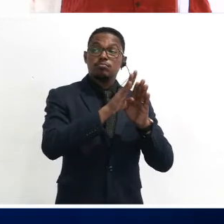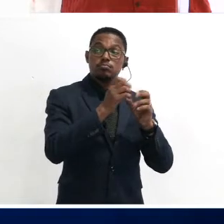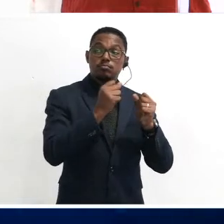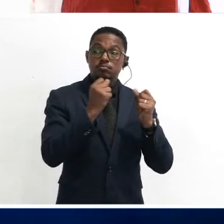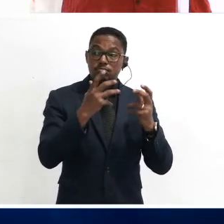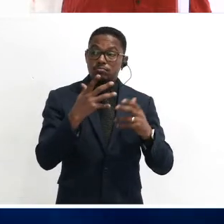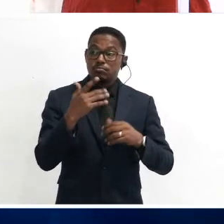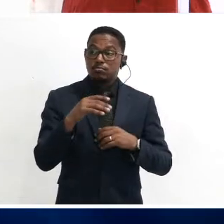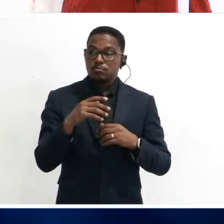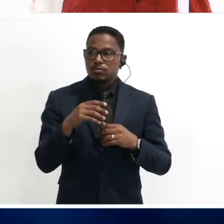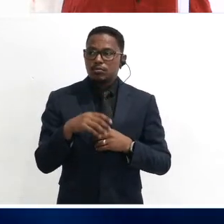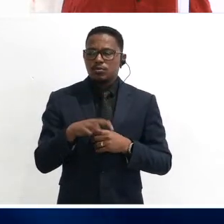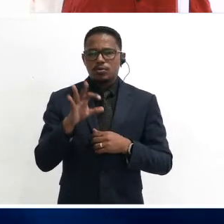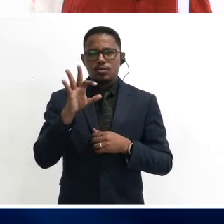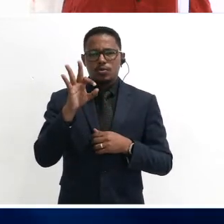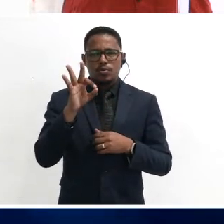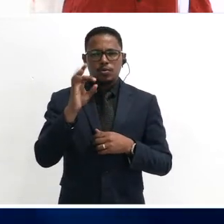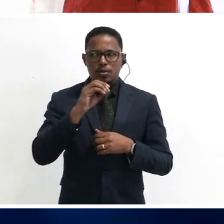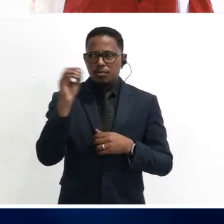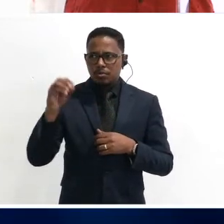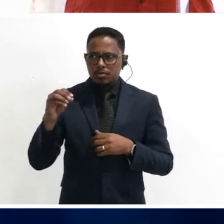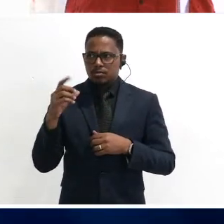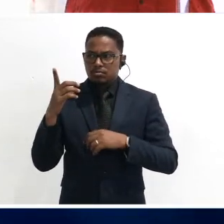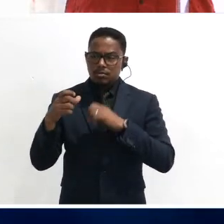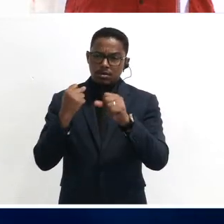year. And